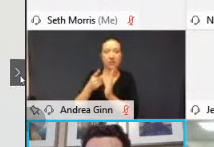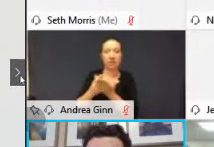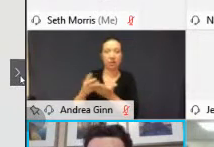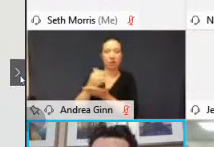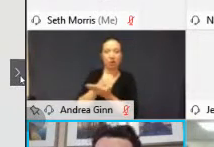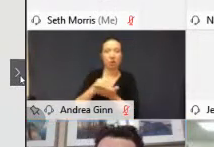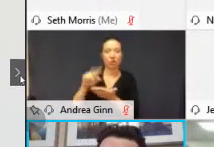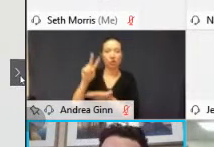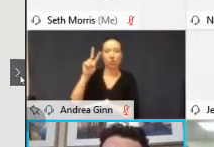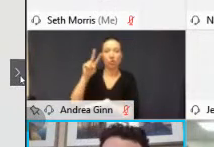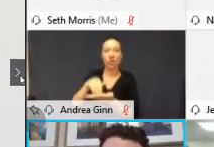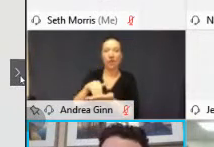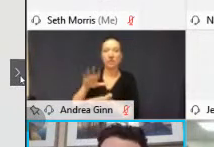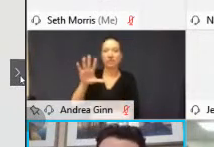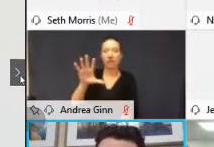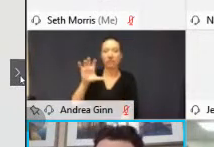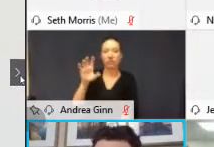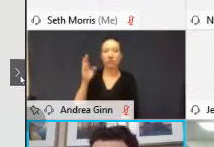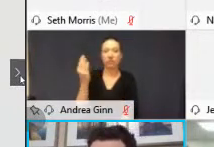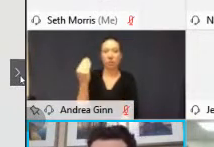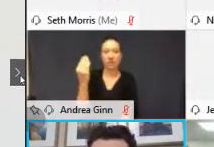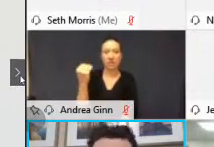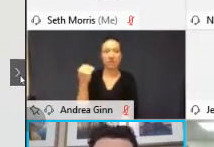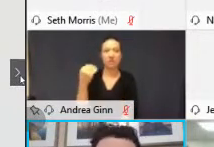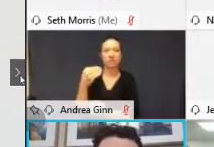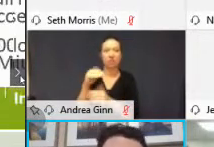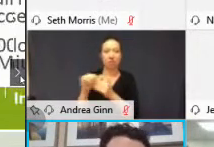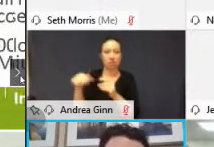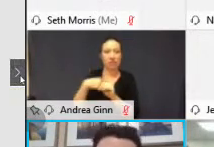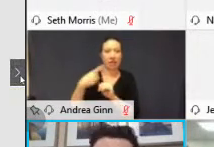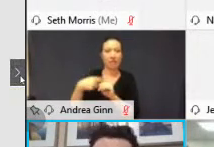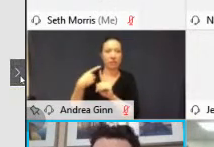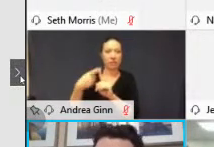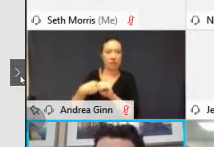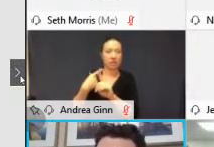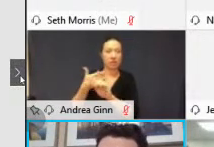$2,514 per month in gross income.